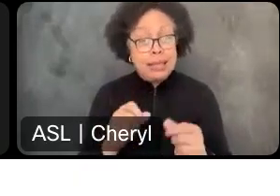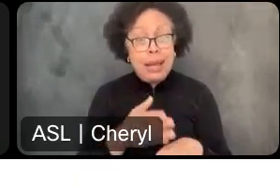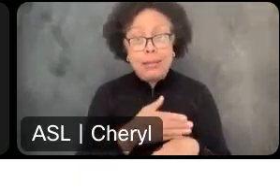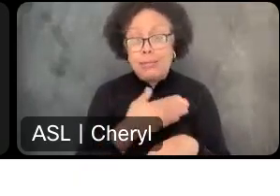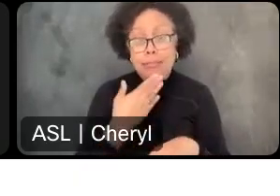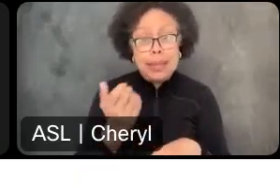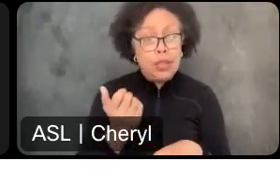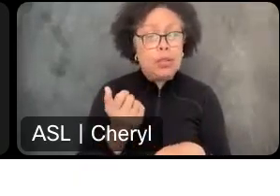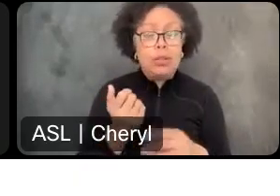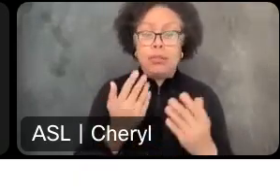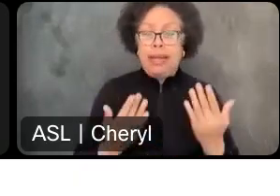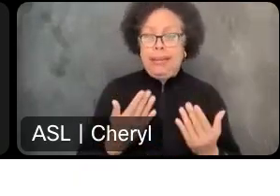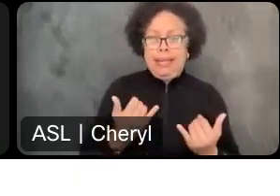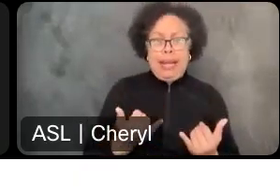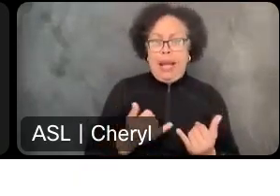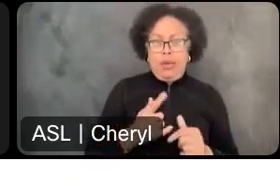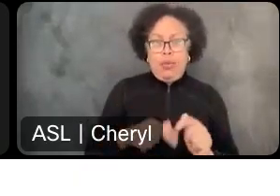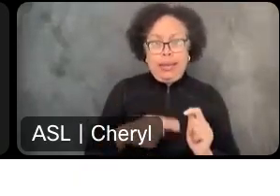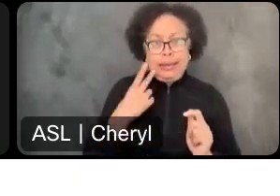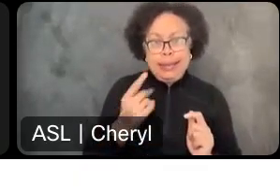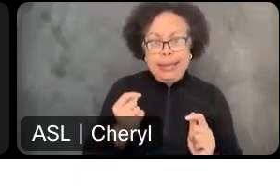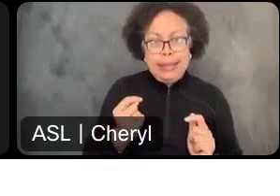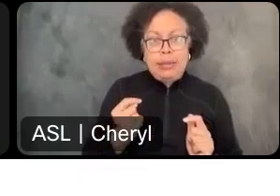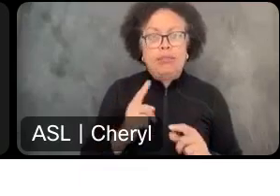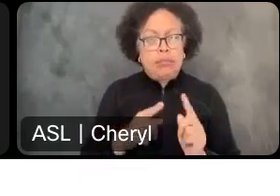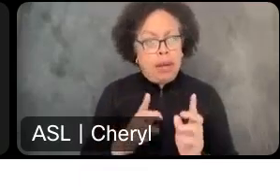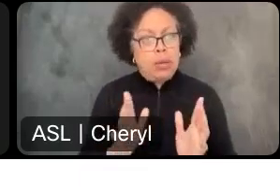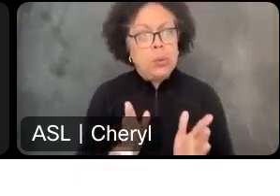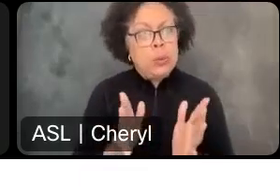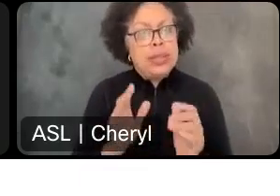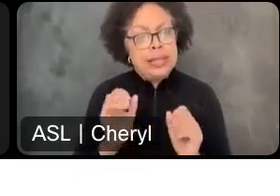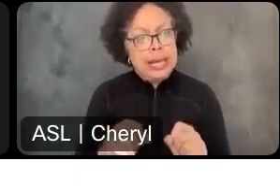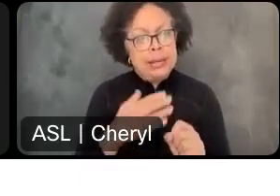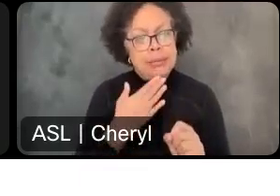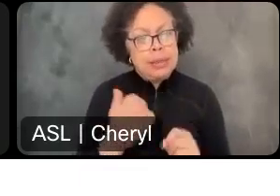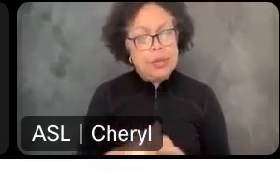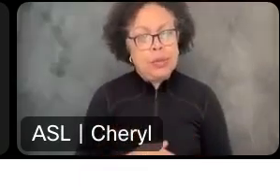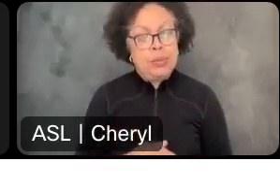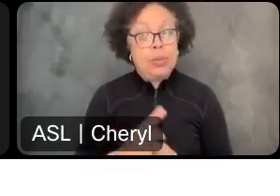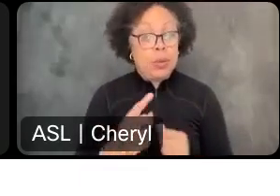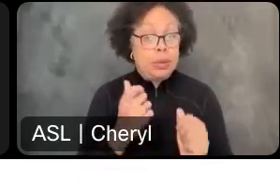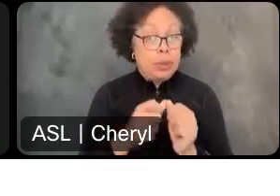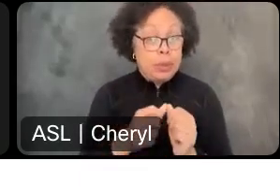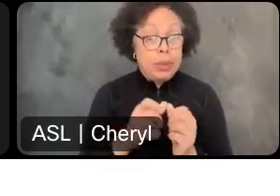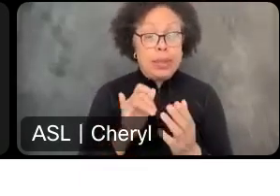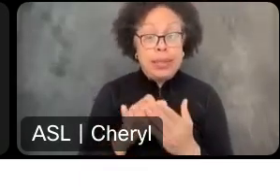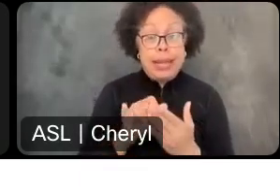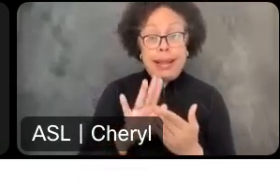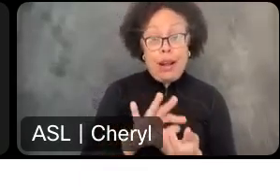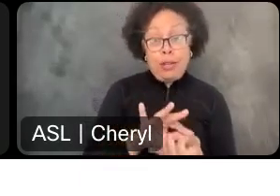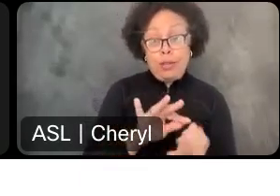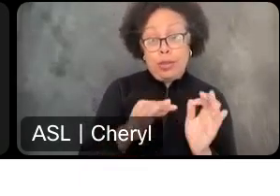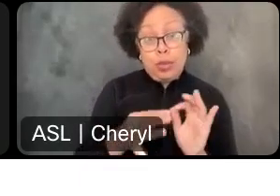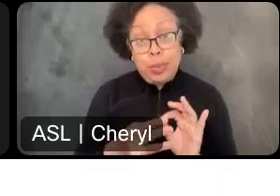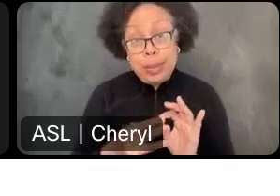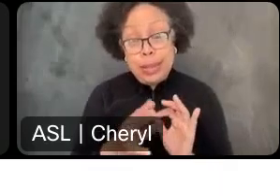they are having a hard time seeing it right now. And always remember that the interpretation and meaning of